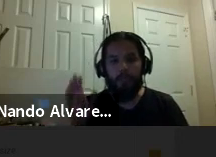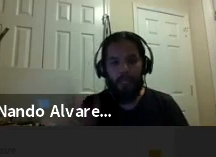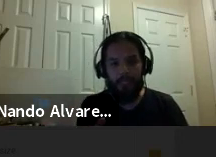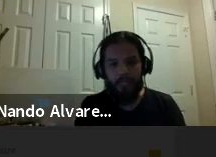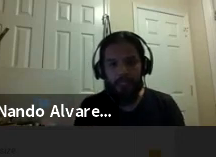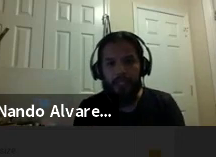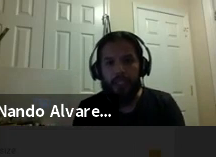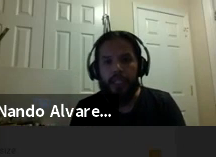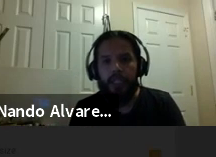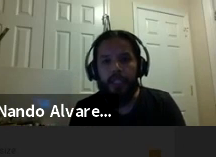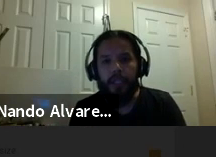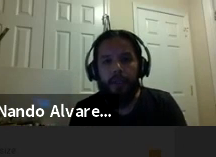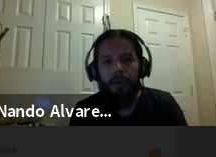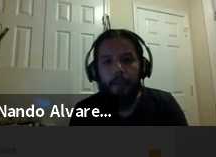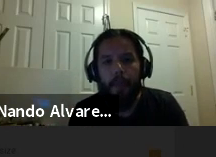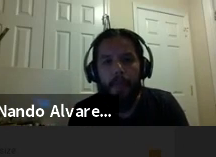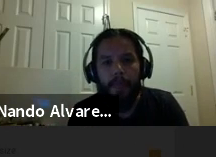be painted.